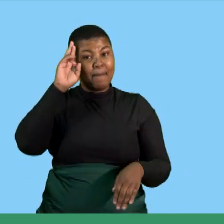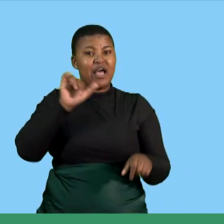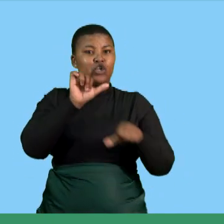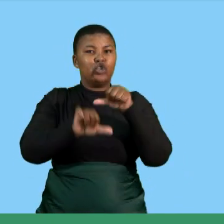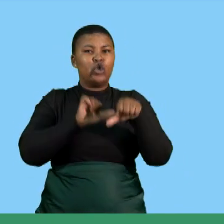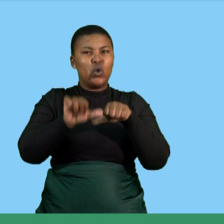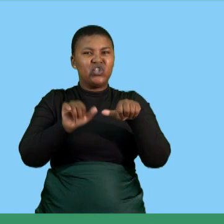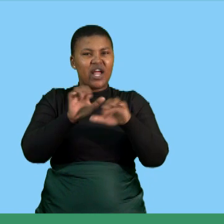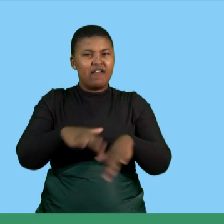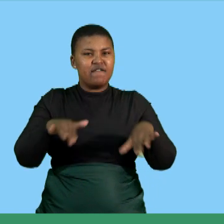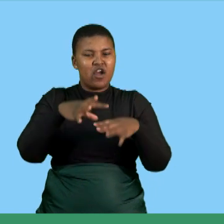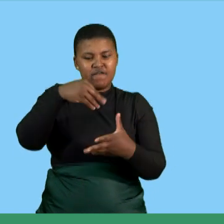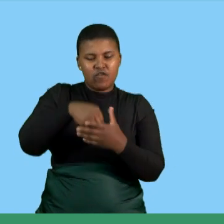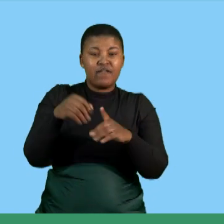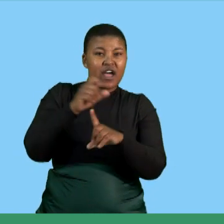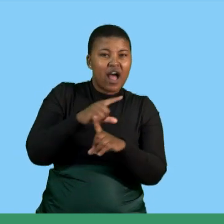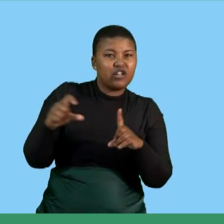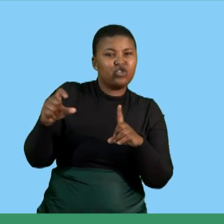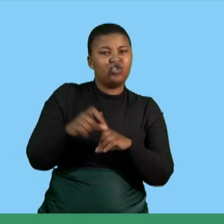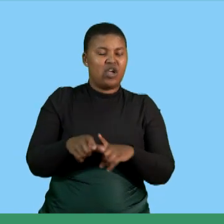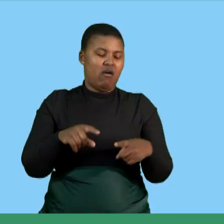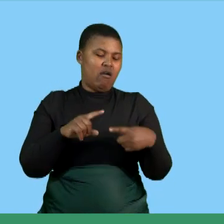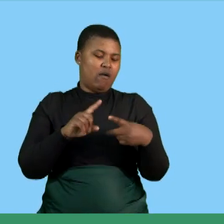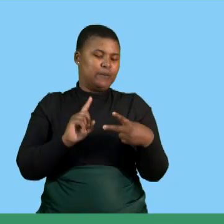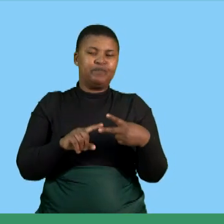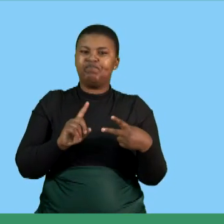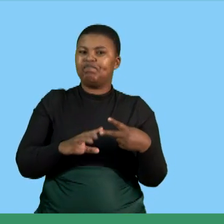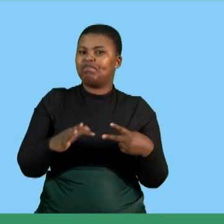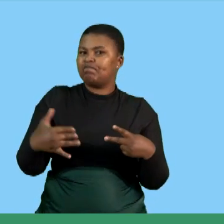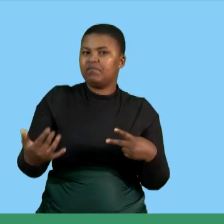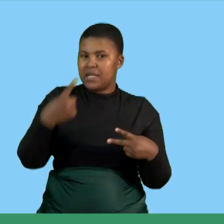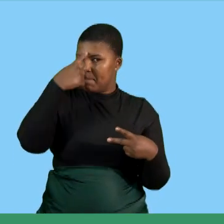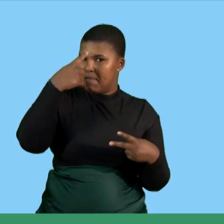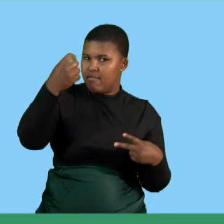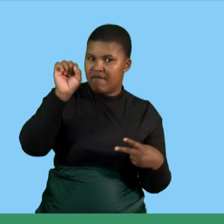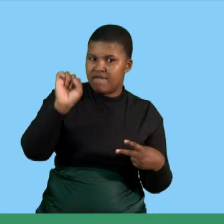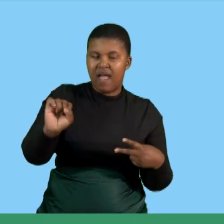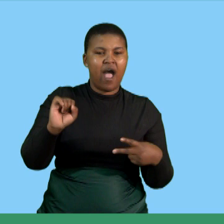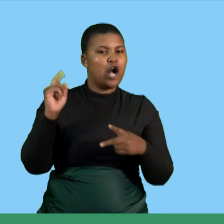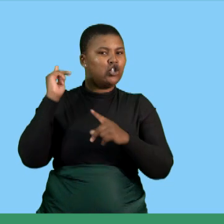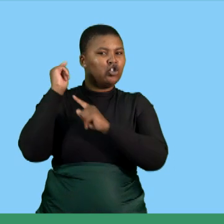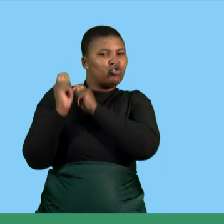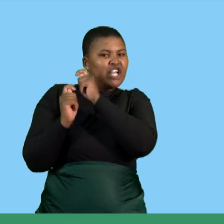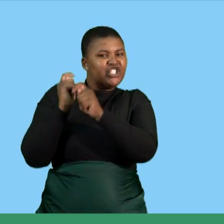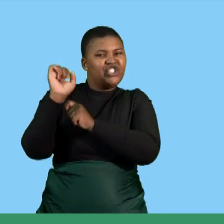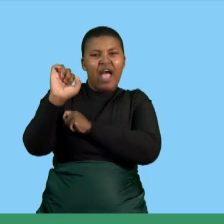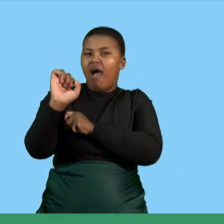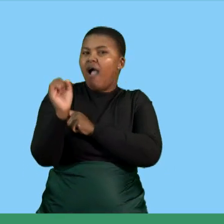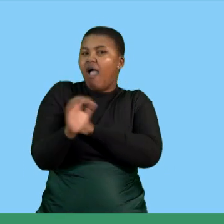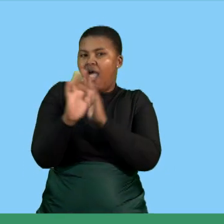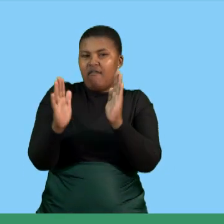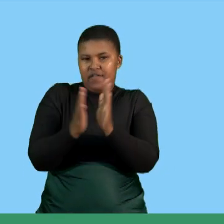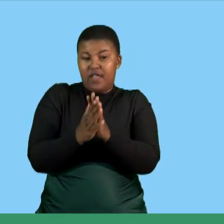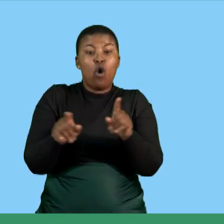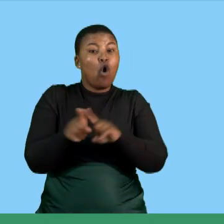remember social environment includes cultural environment. That will be things like their religion or traditions and